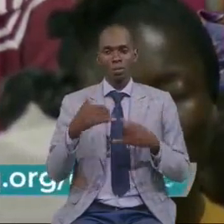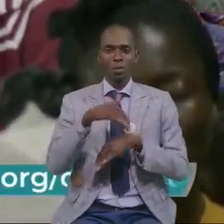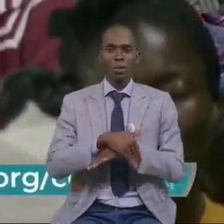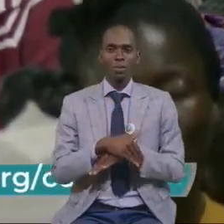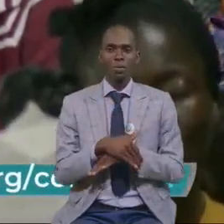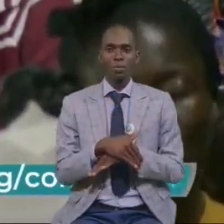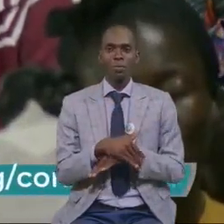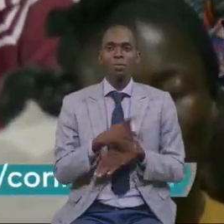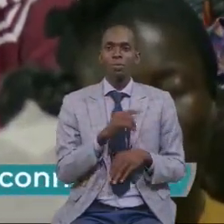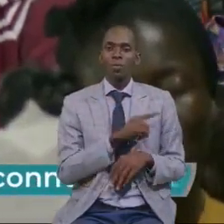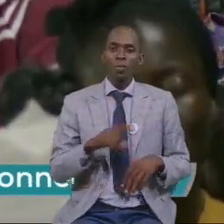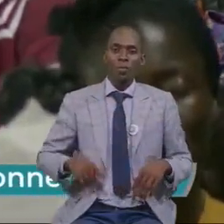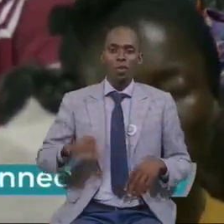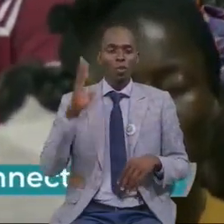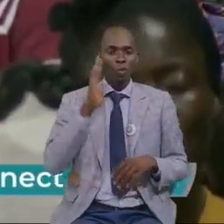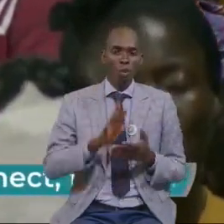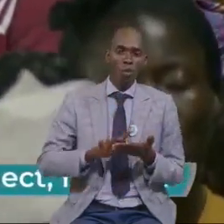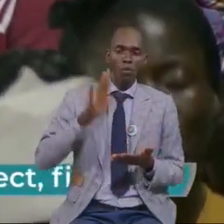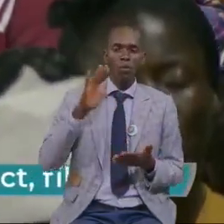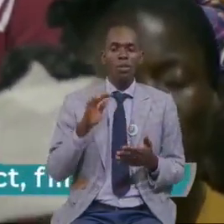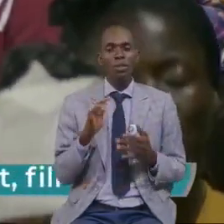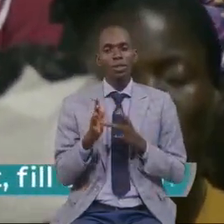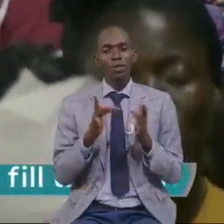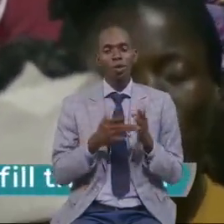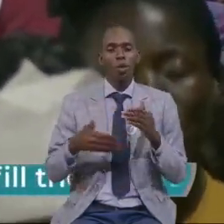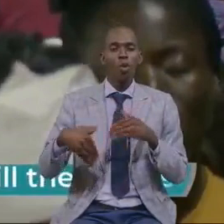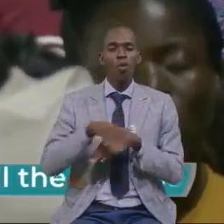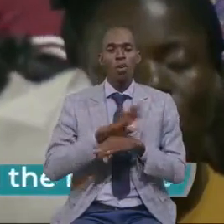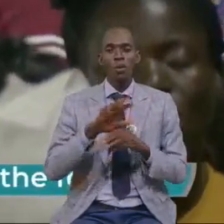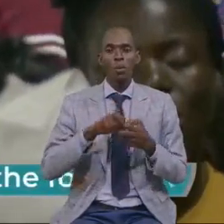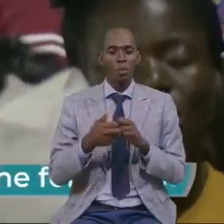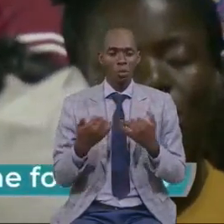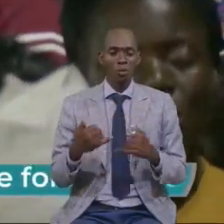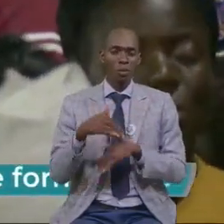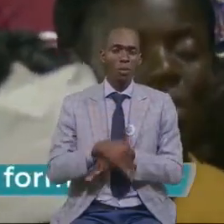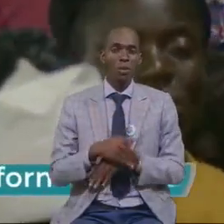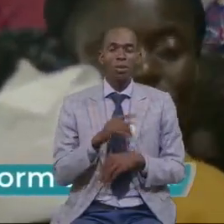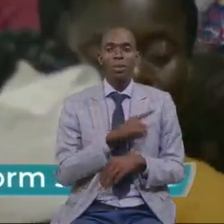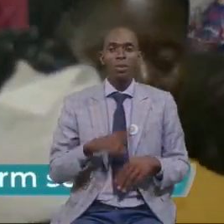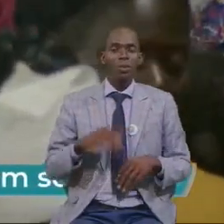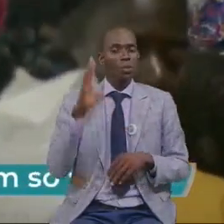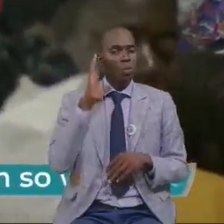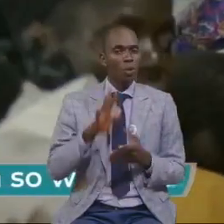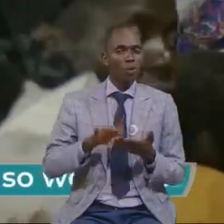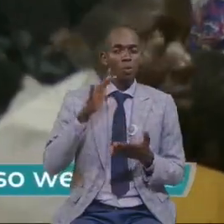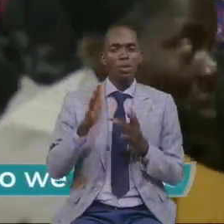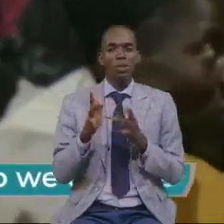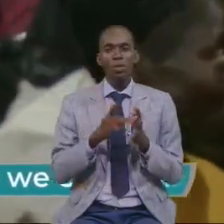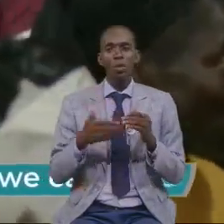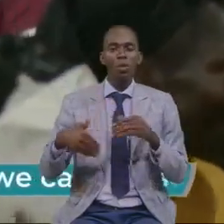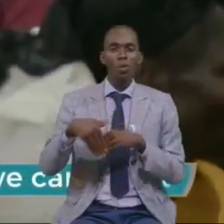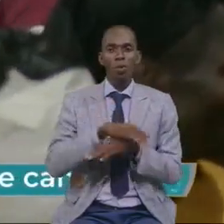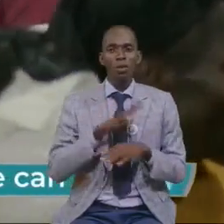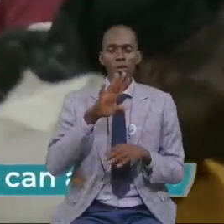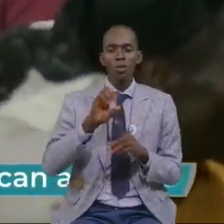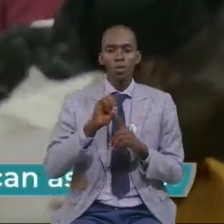The Lord will glorify Jesus over your problem tonight. The Lord will glorify Jesus over your circumstance